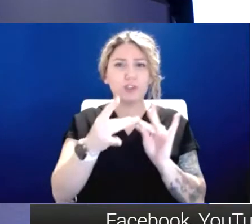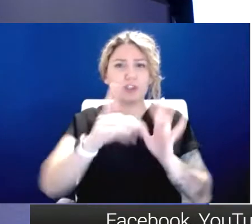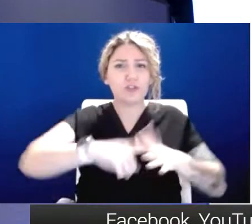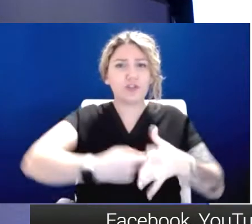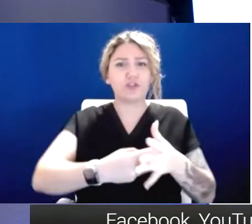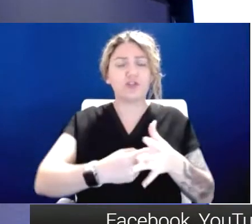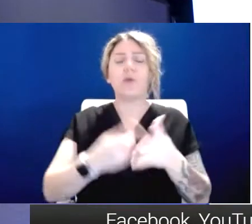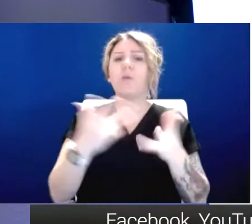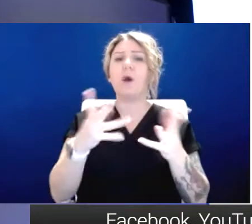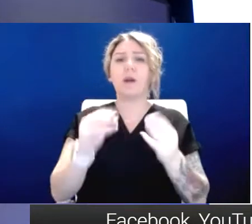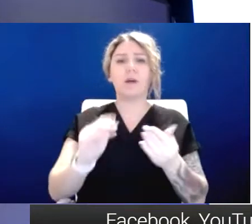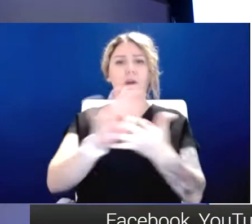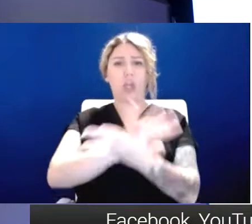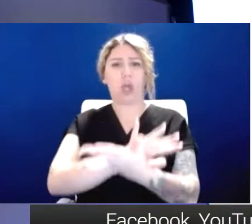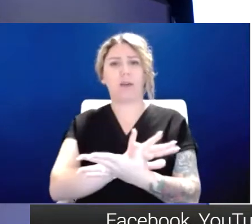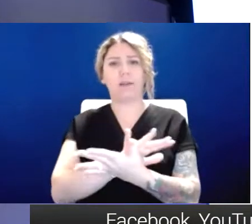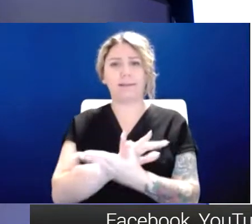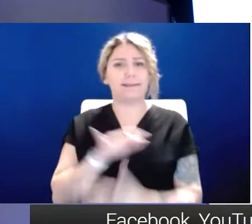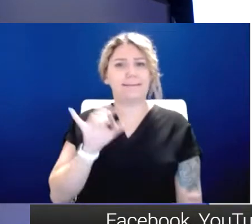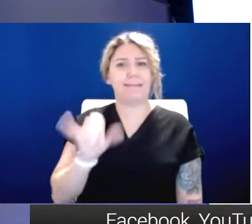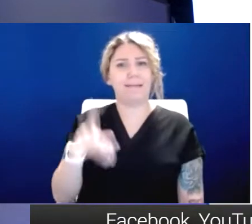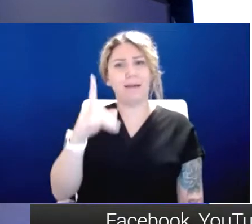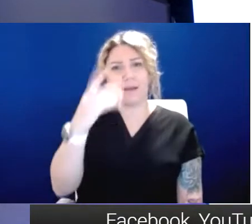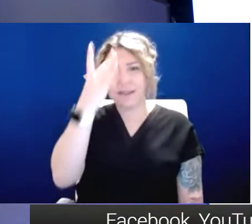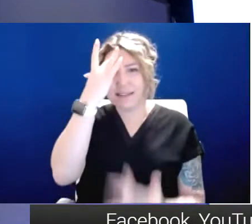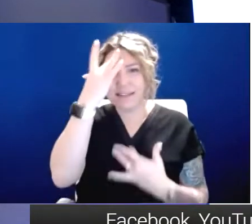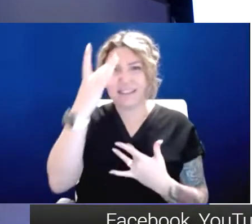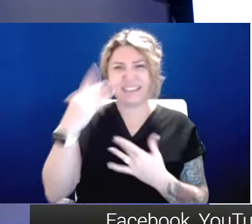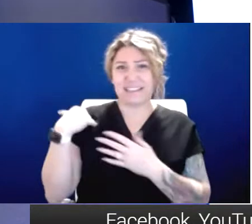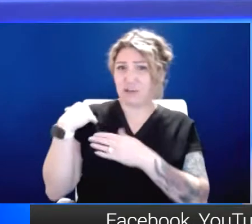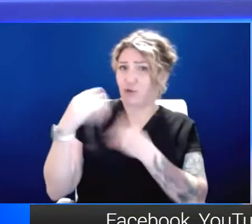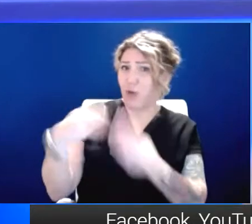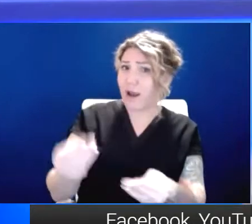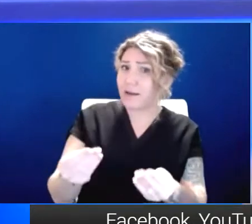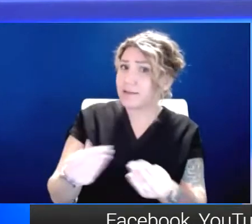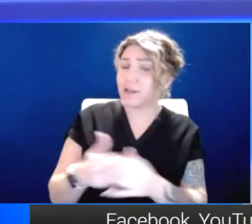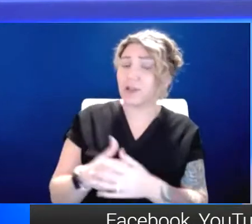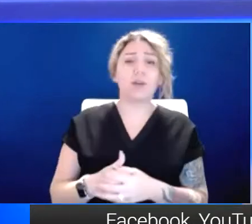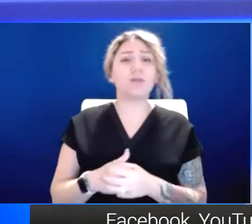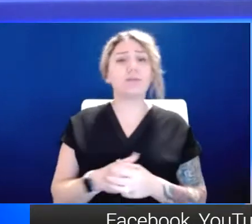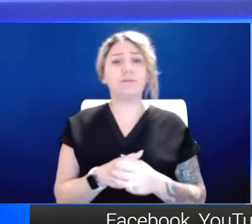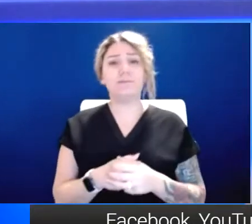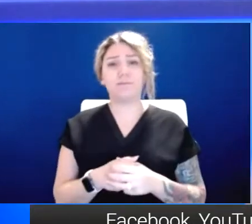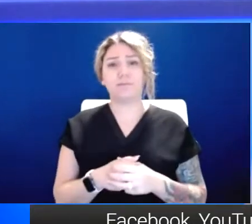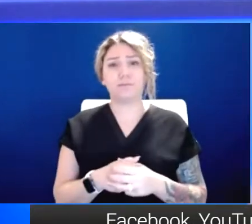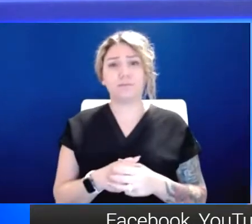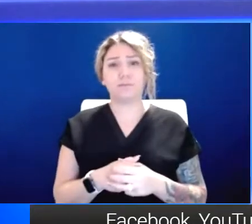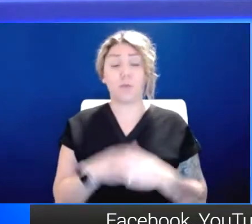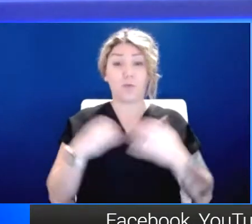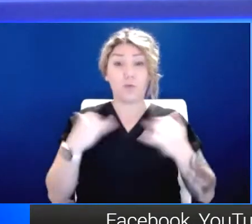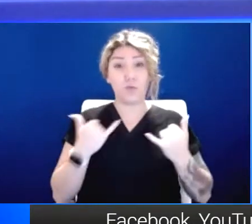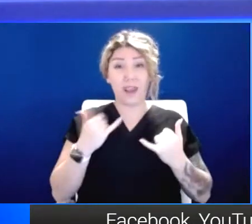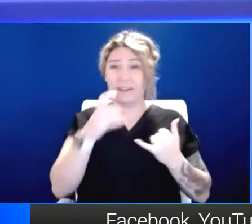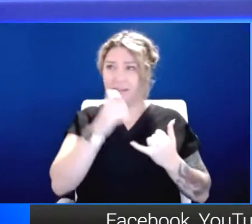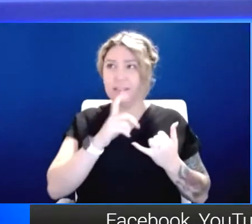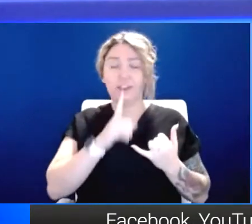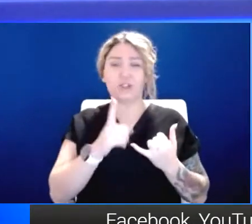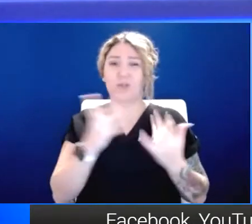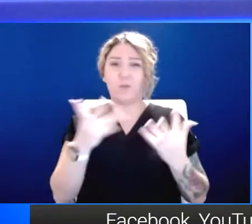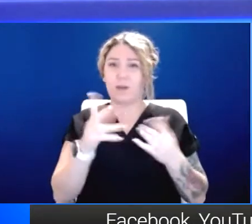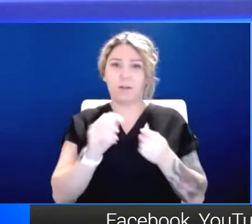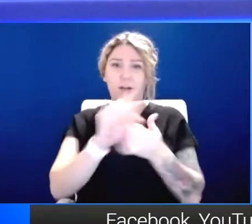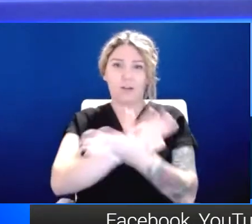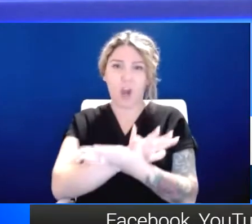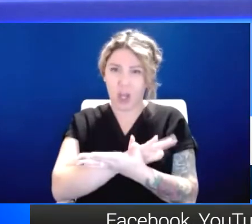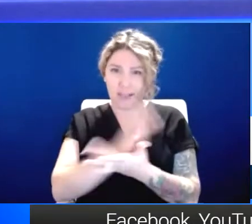causes Parkinson's? Is this hereditary? Right. So we right now are not sure what causes Parkinson's disease